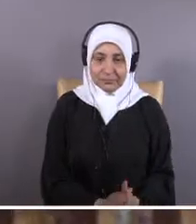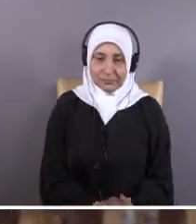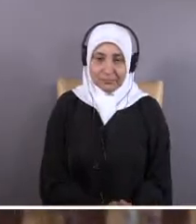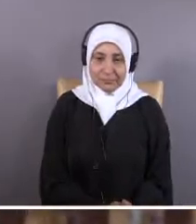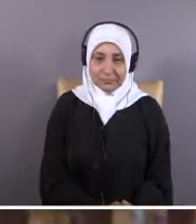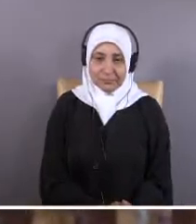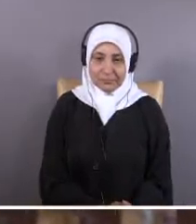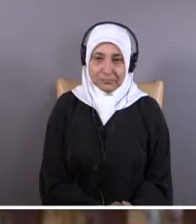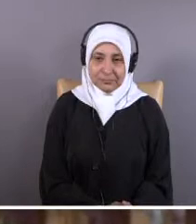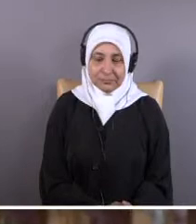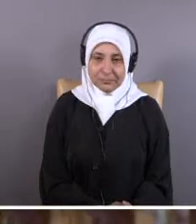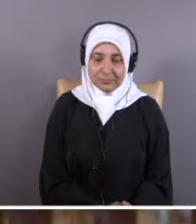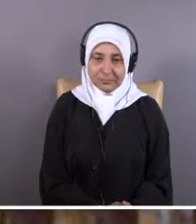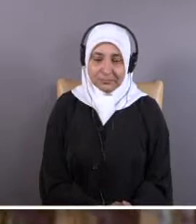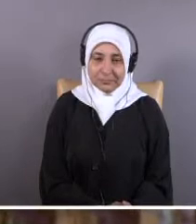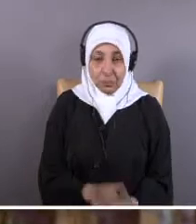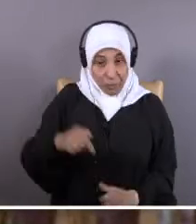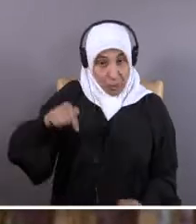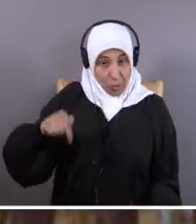Today,